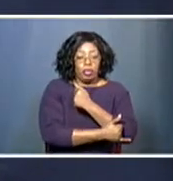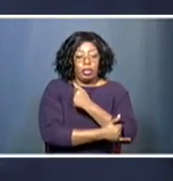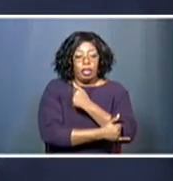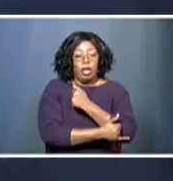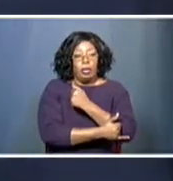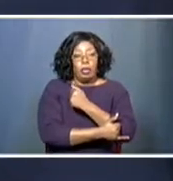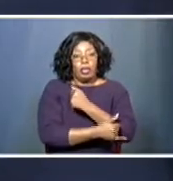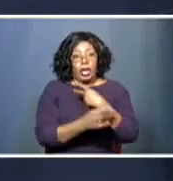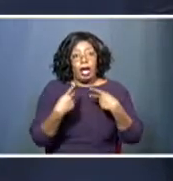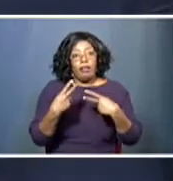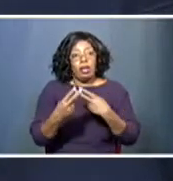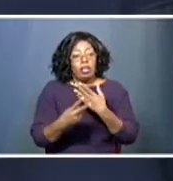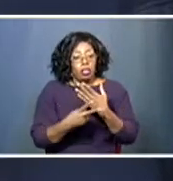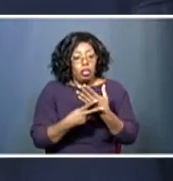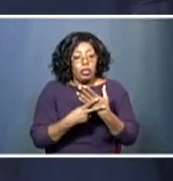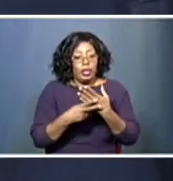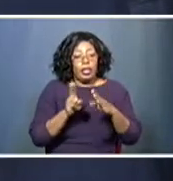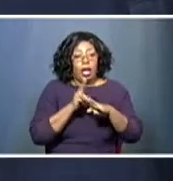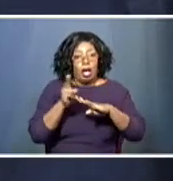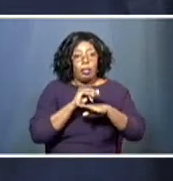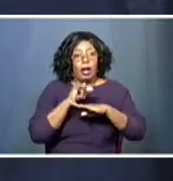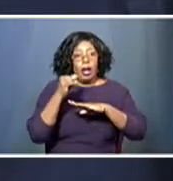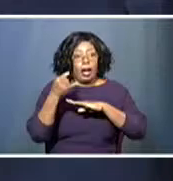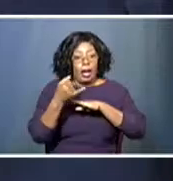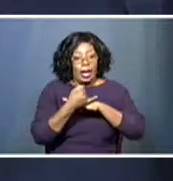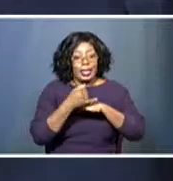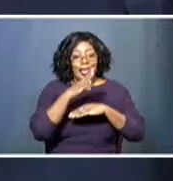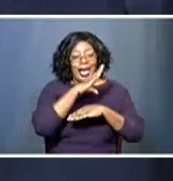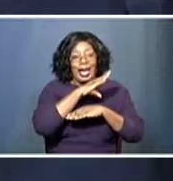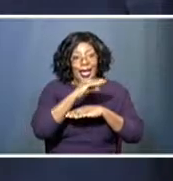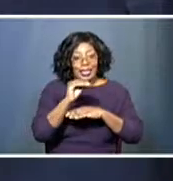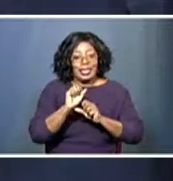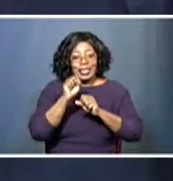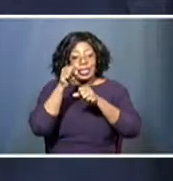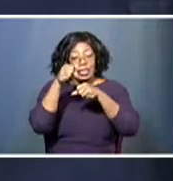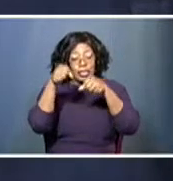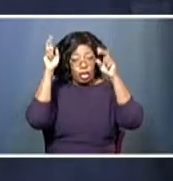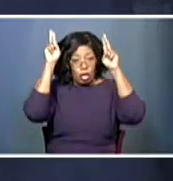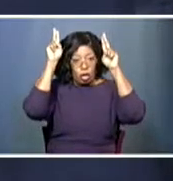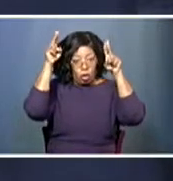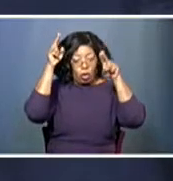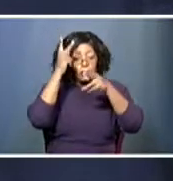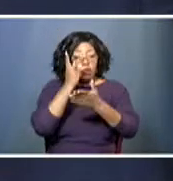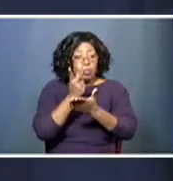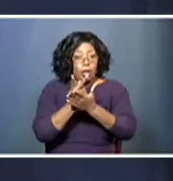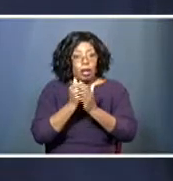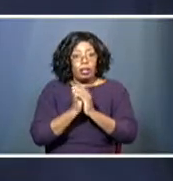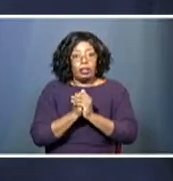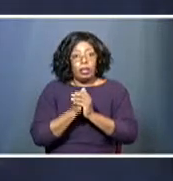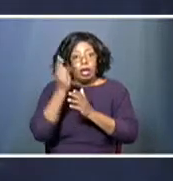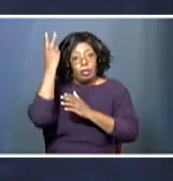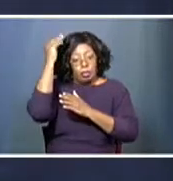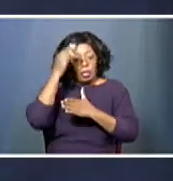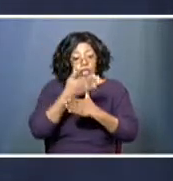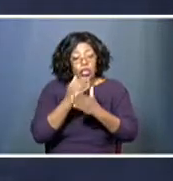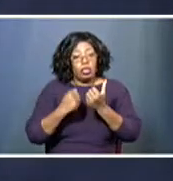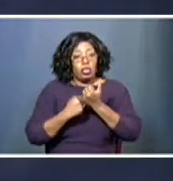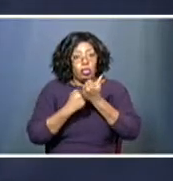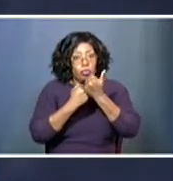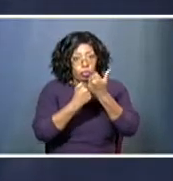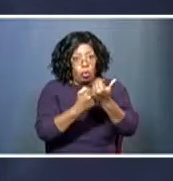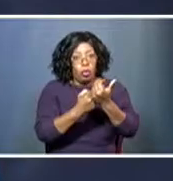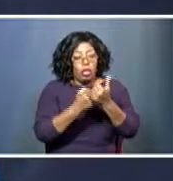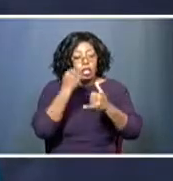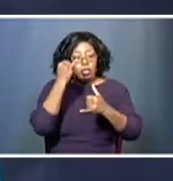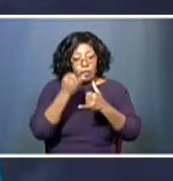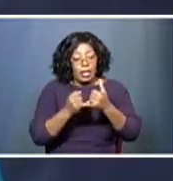Island, and the creation of Seahorse National Park in North Eleuthera. The Prime Minister expressed support for finalizing leases to